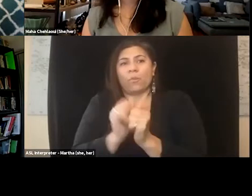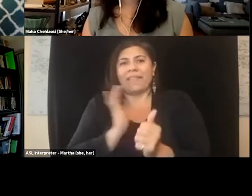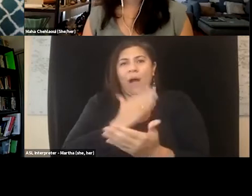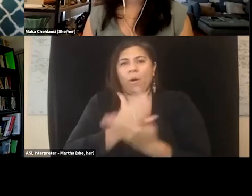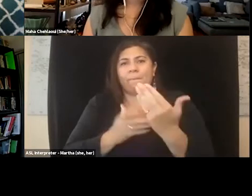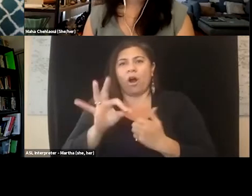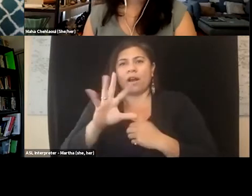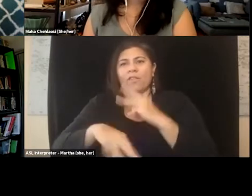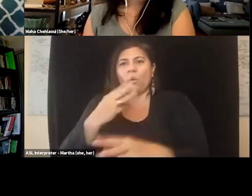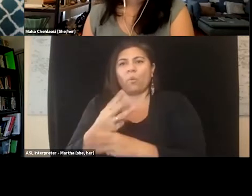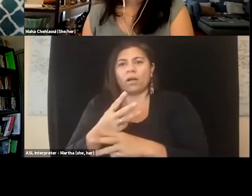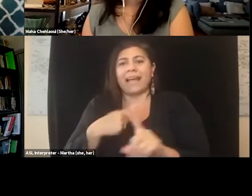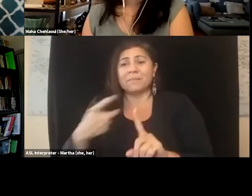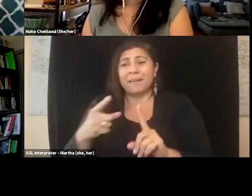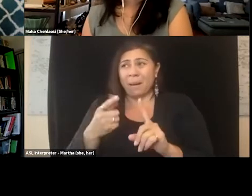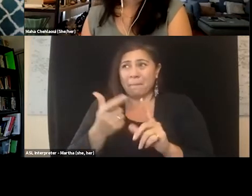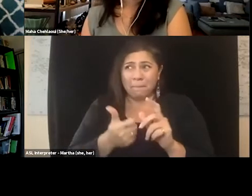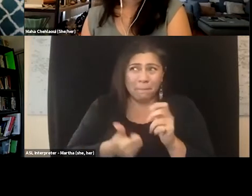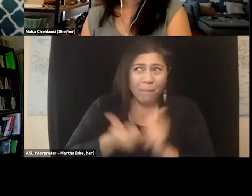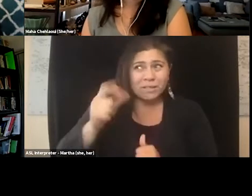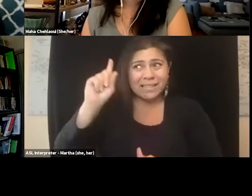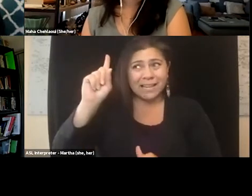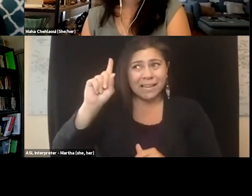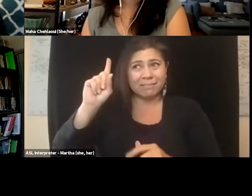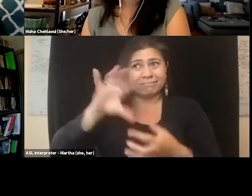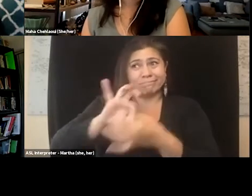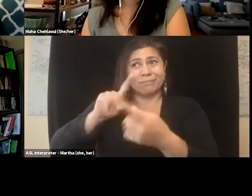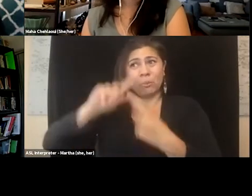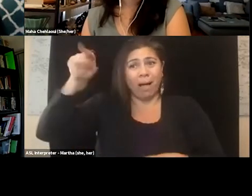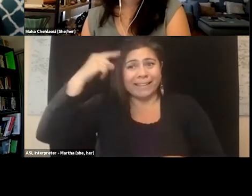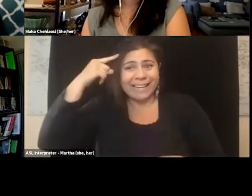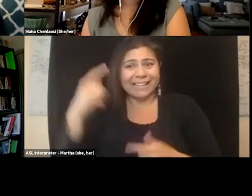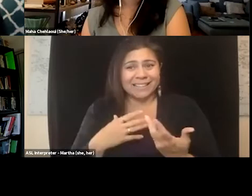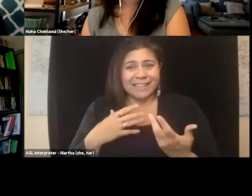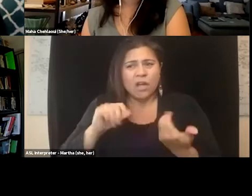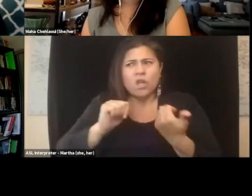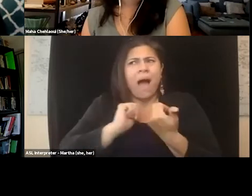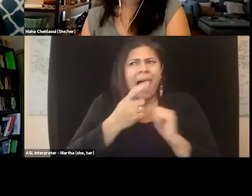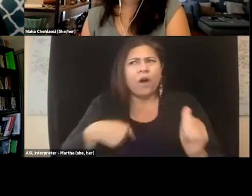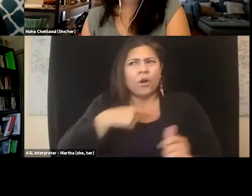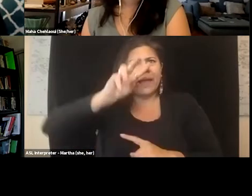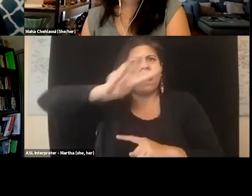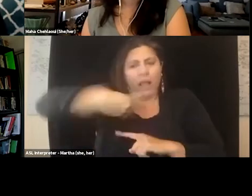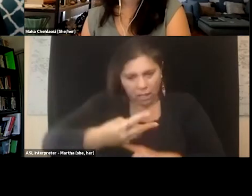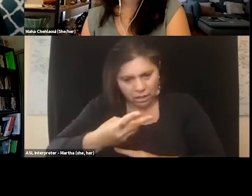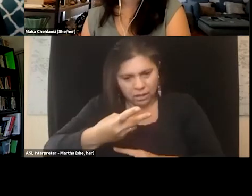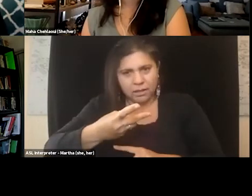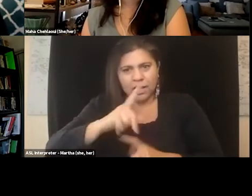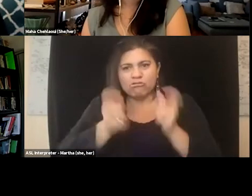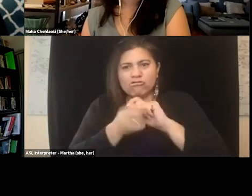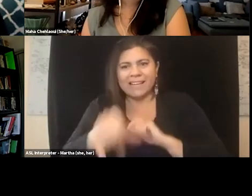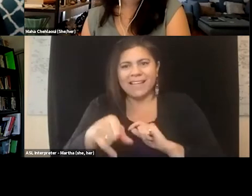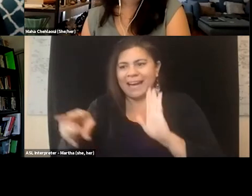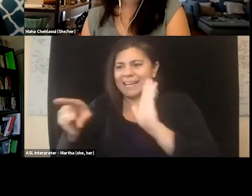been mainly political, and it's been mainly built on conflicts. How do we flip that? How do you flip that game, that negative